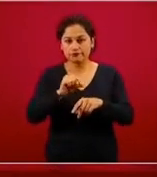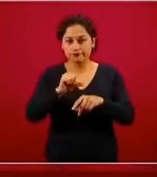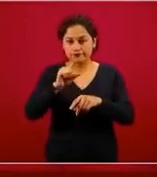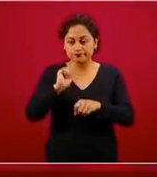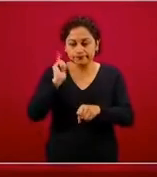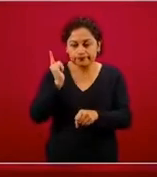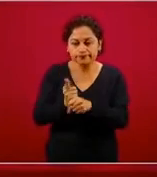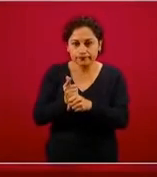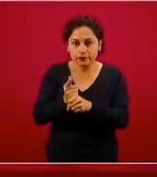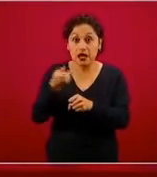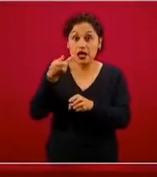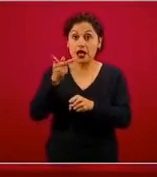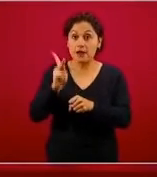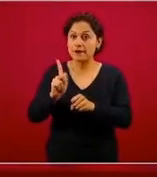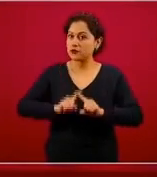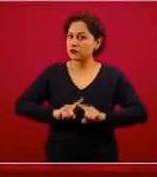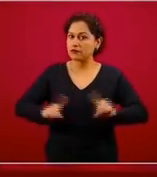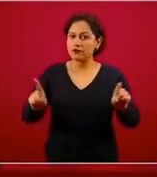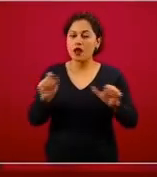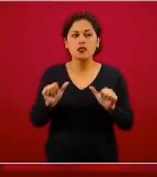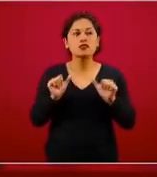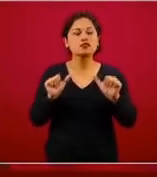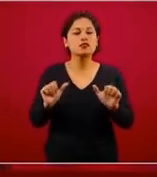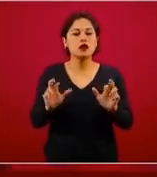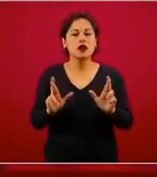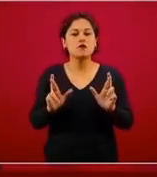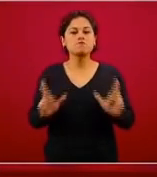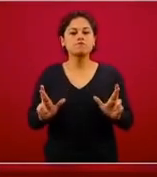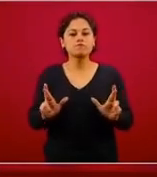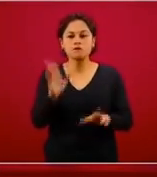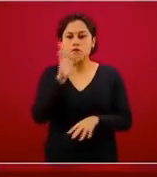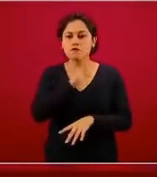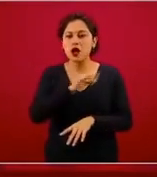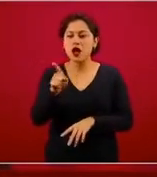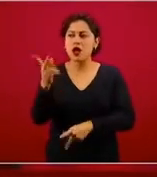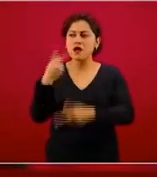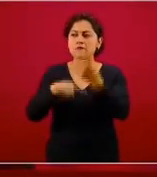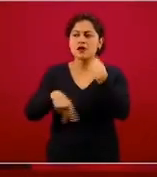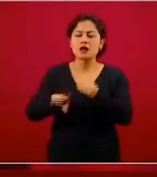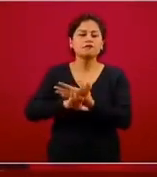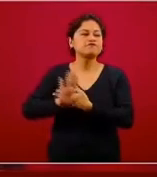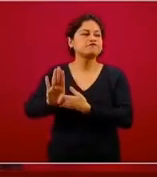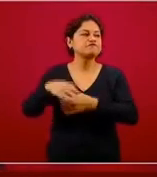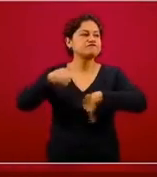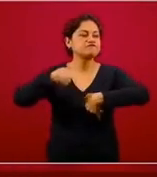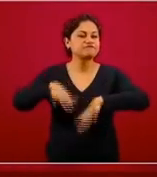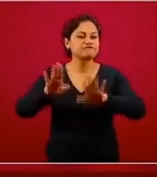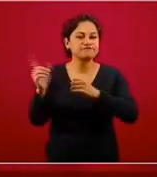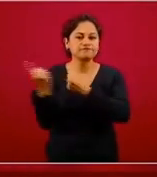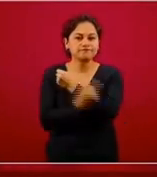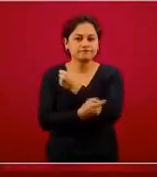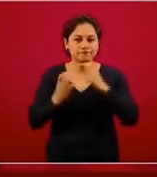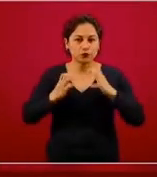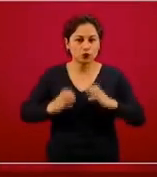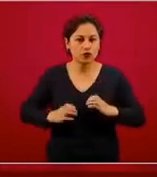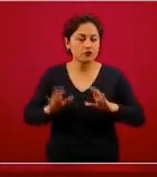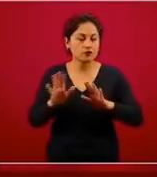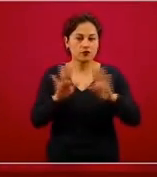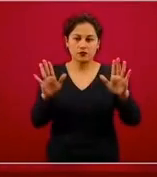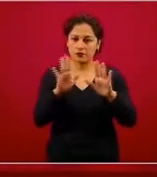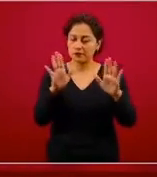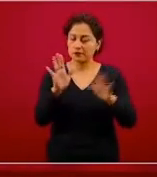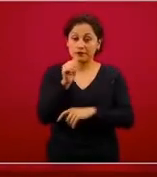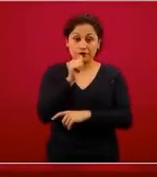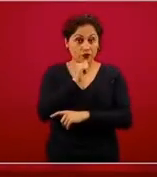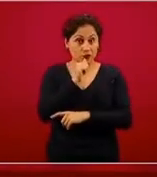some a response inmunizar, from the immune a estar system. listo para que si viene But otra vez we el have to virus y be es lo que ready pasa just in cuando case the regresa, virus comes vuelve a back contarse. again.